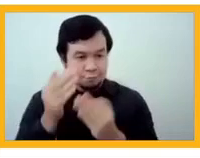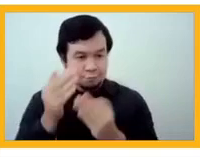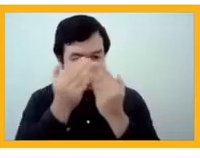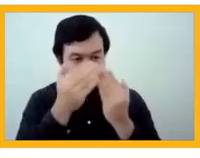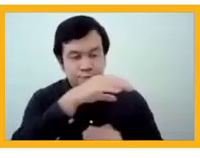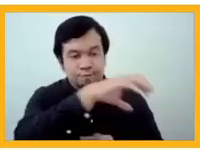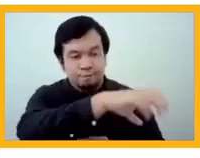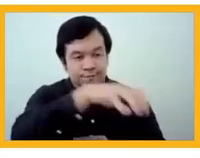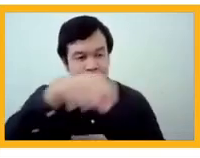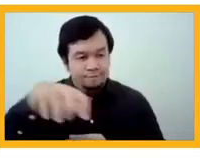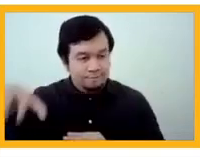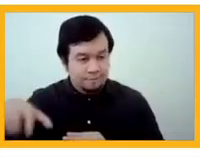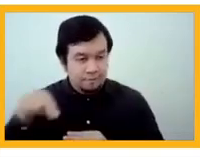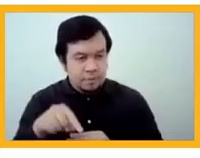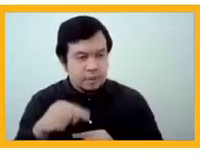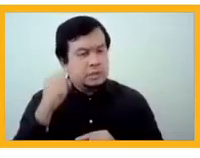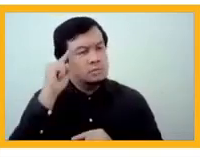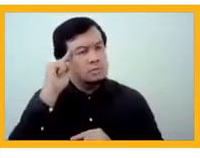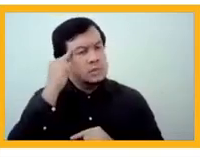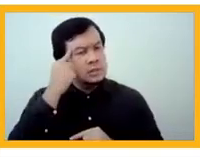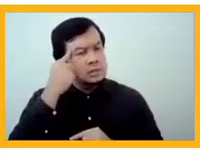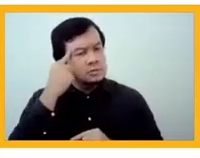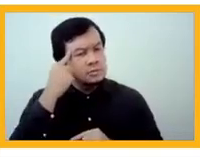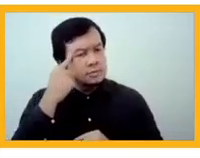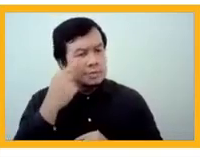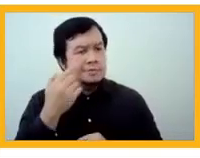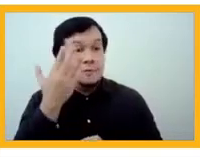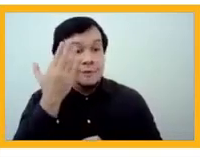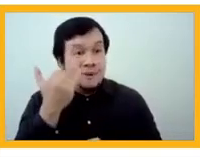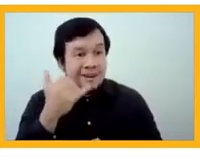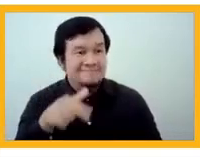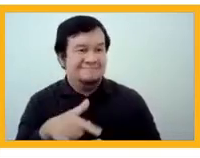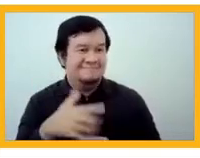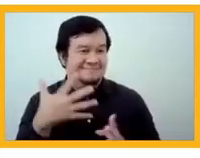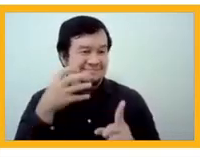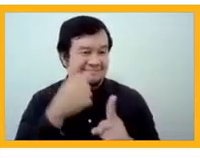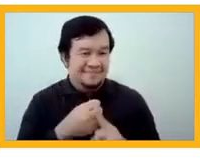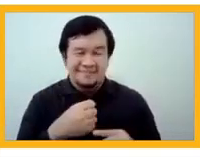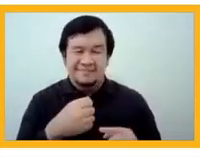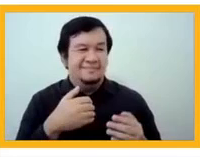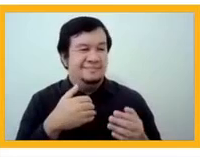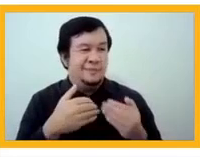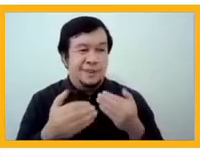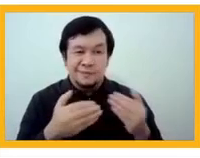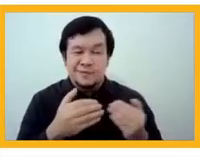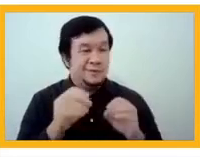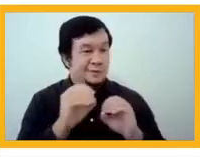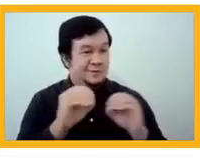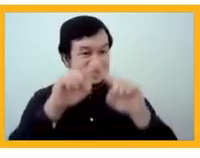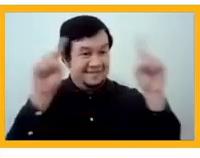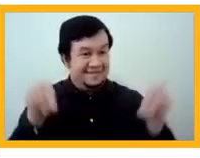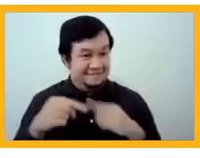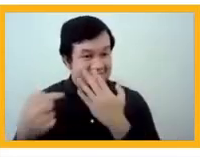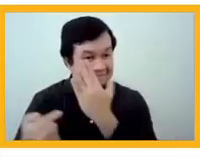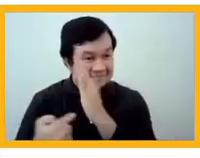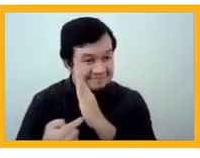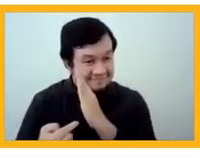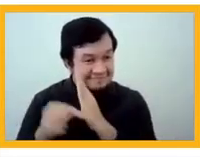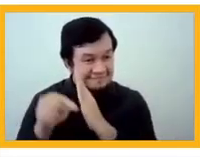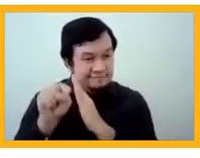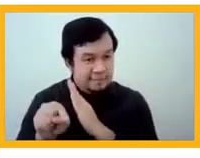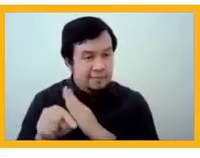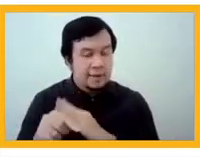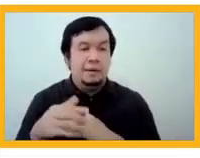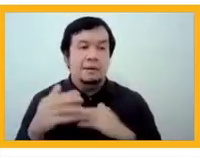was going on was that even though you had the smart board and the technology, is that the content was still kind of tied to the grade level standards as opposed to